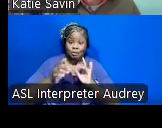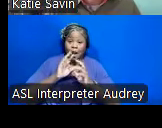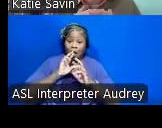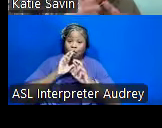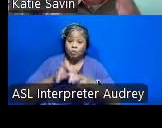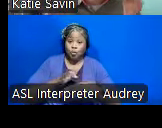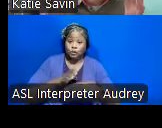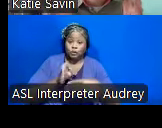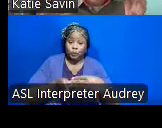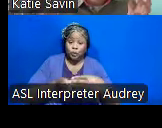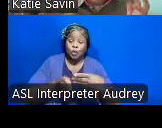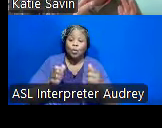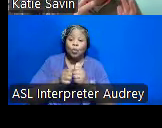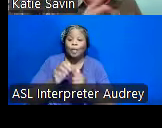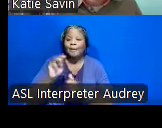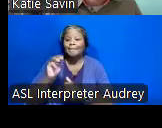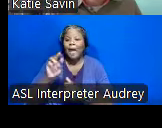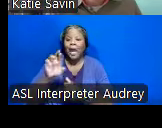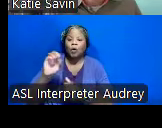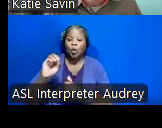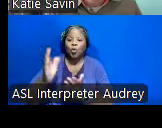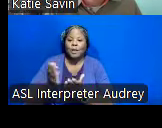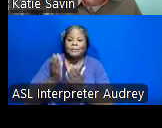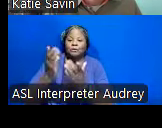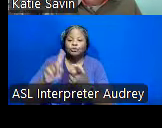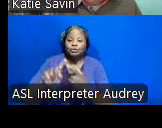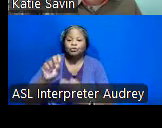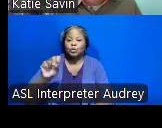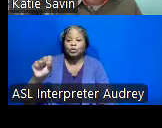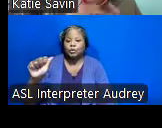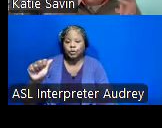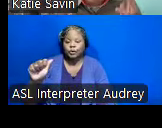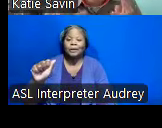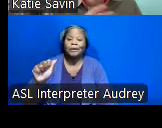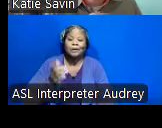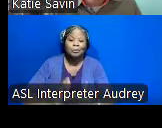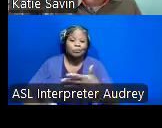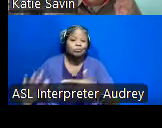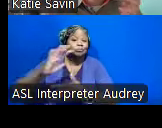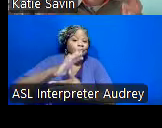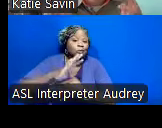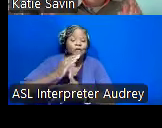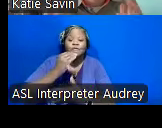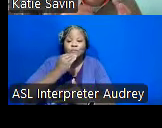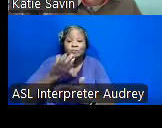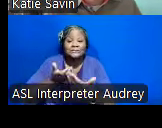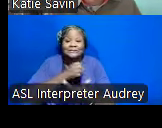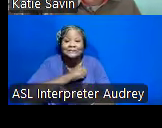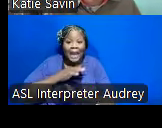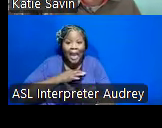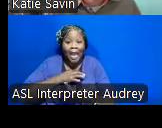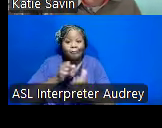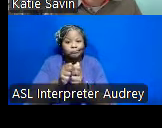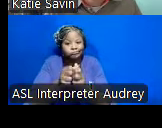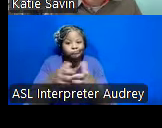some macro recommendations for Social Security. Primarily among them was really to staff up to staff